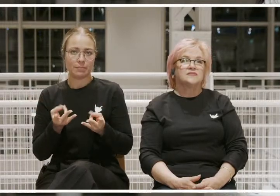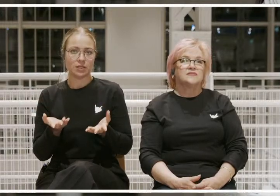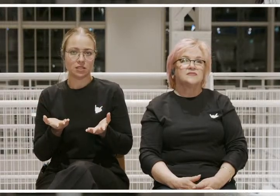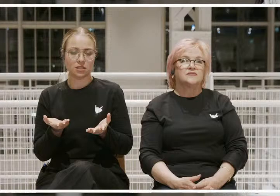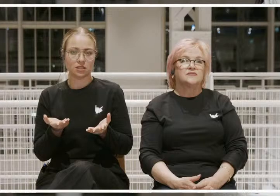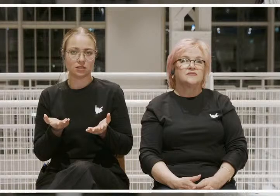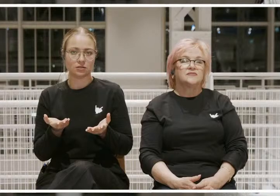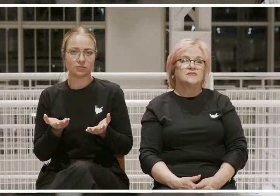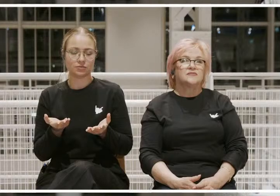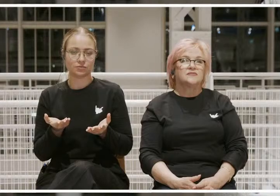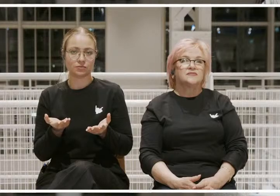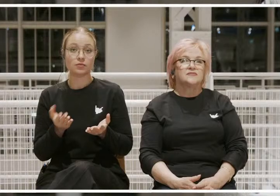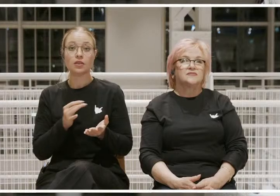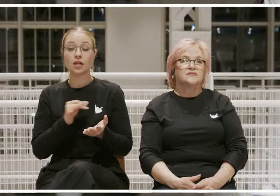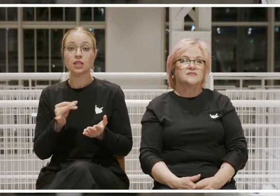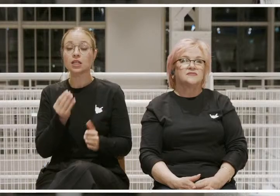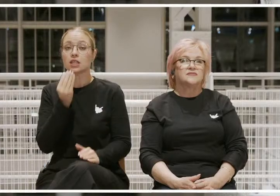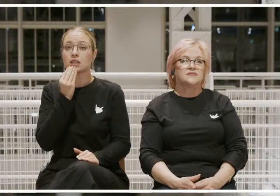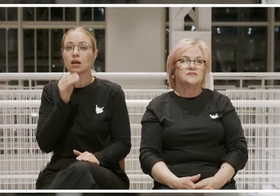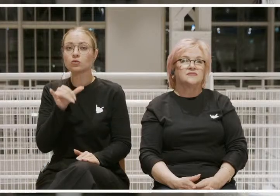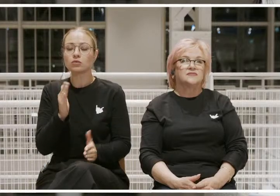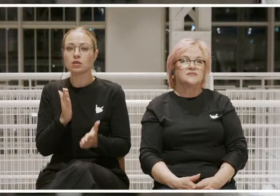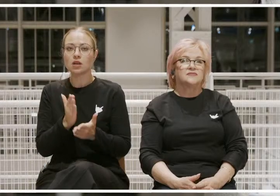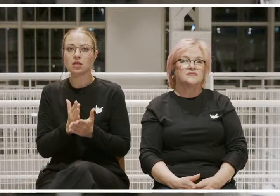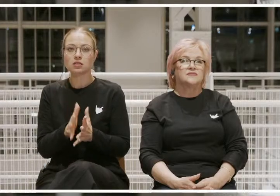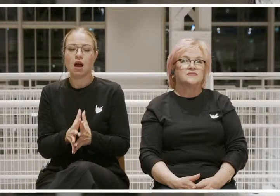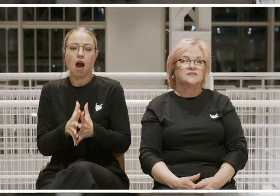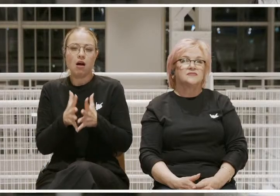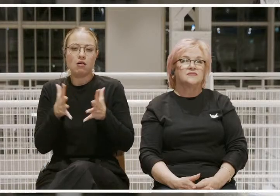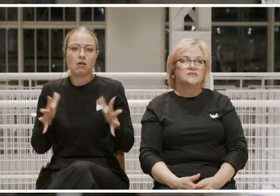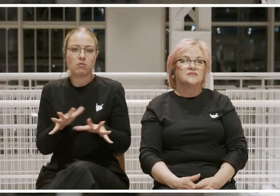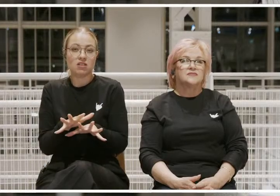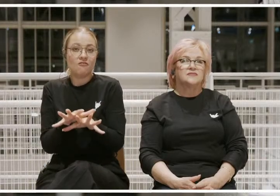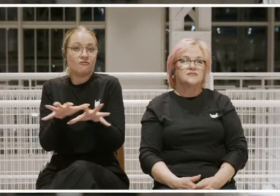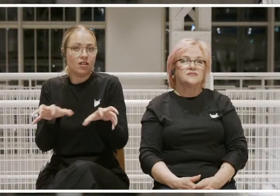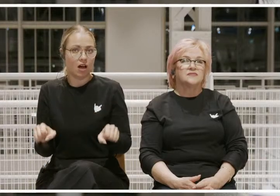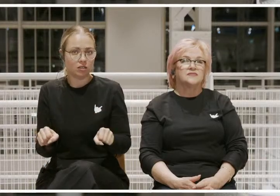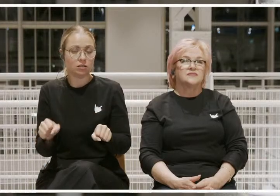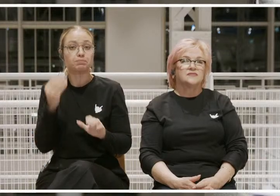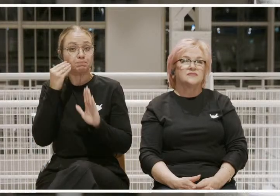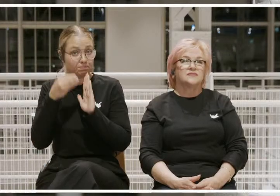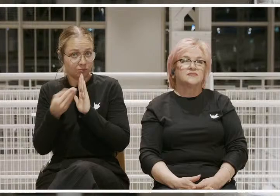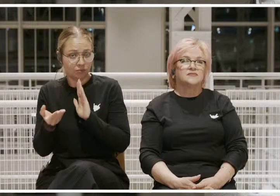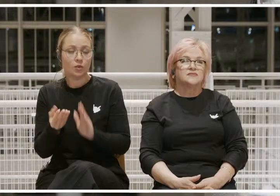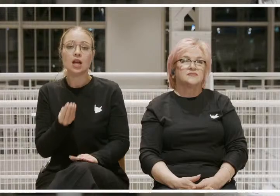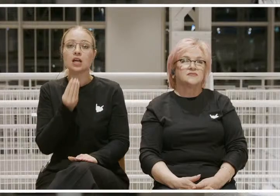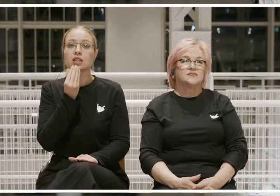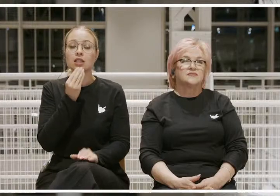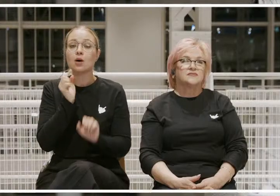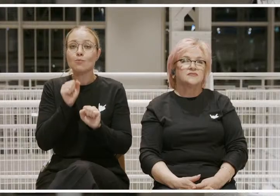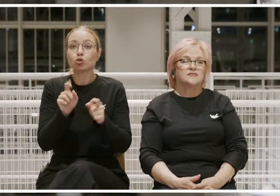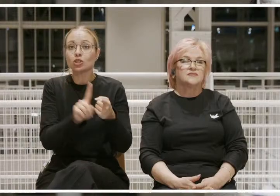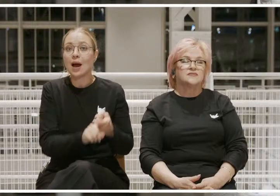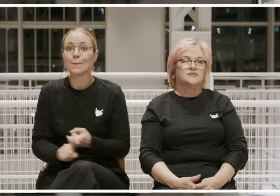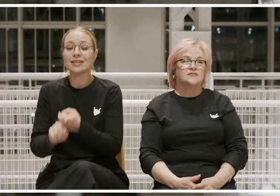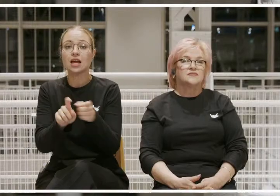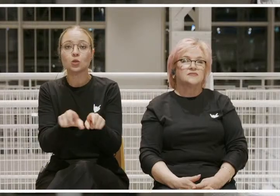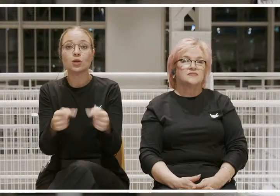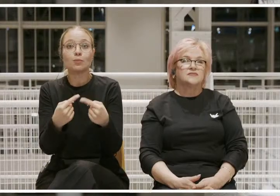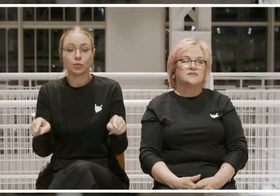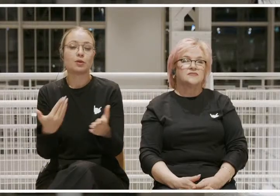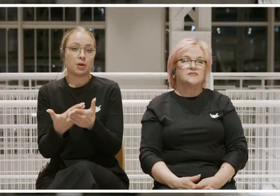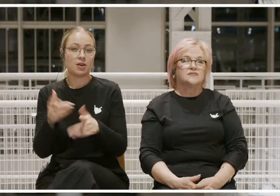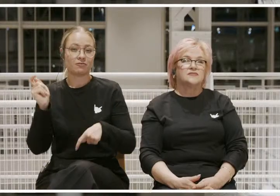power. Also unite people in another sense. For example, Dumpling Festival. So the conference